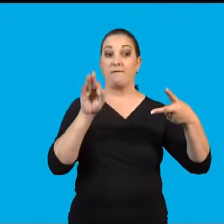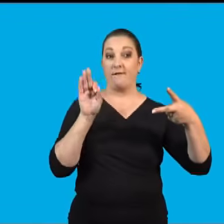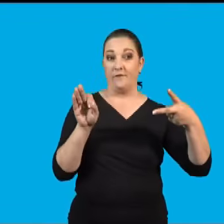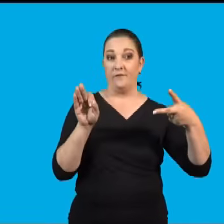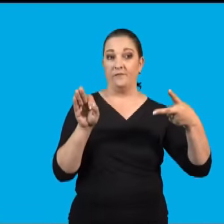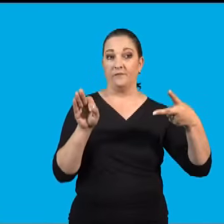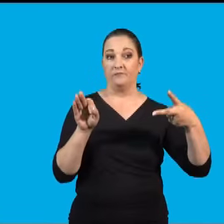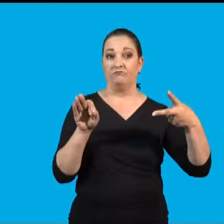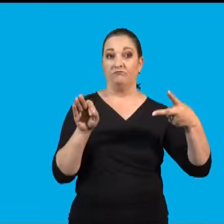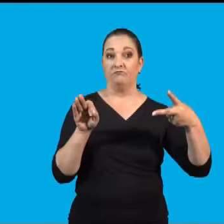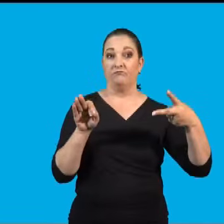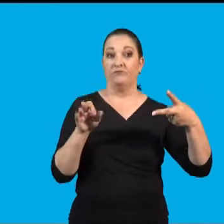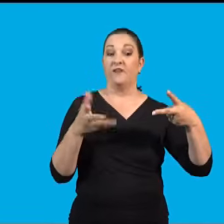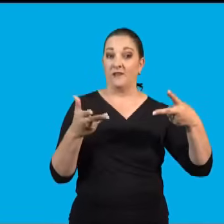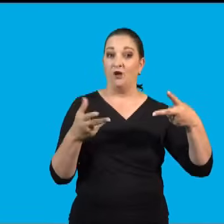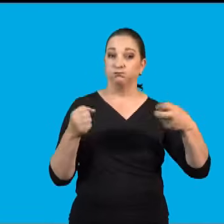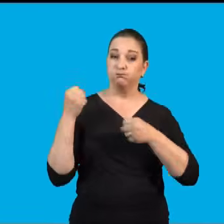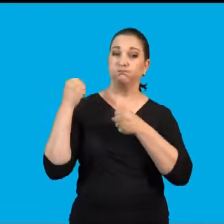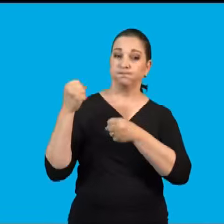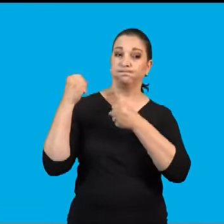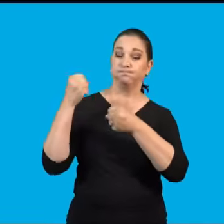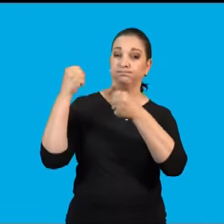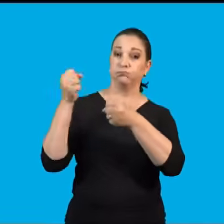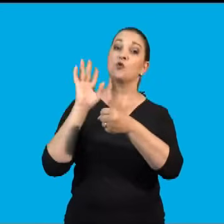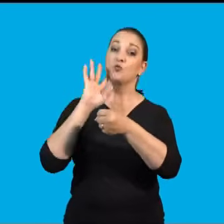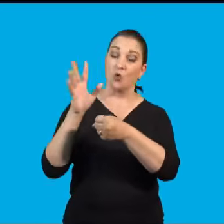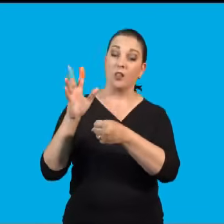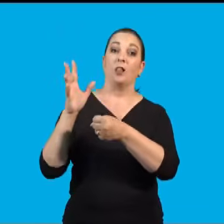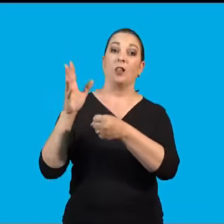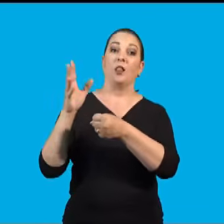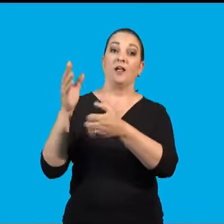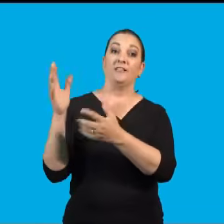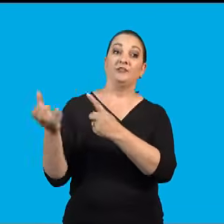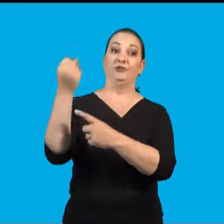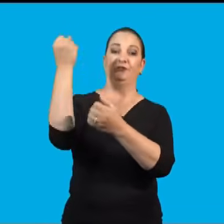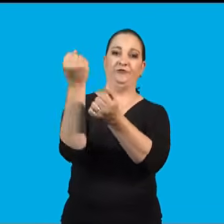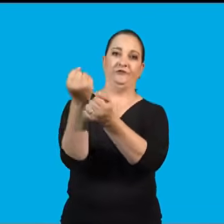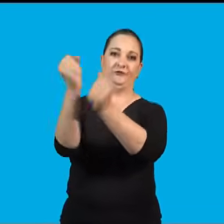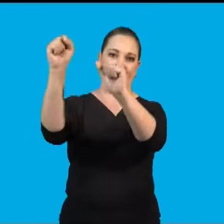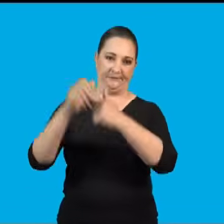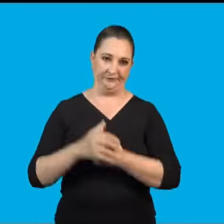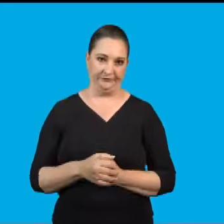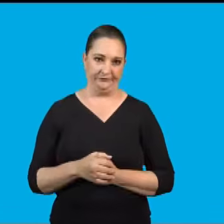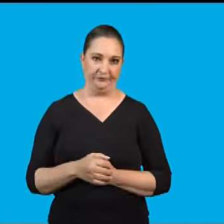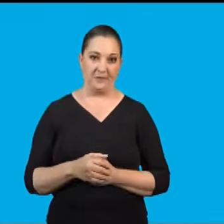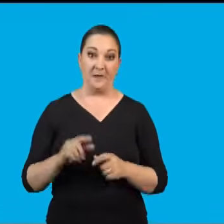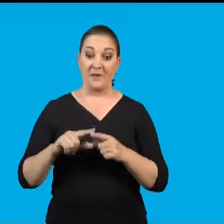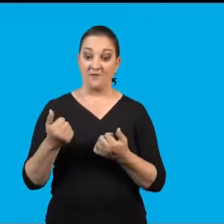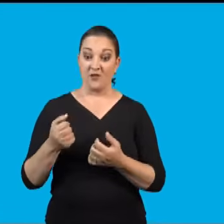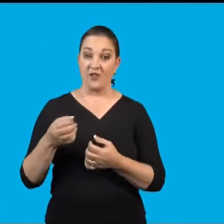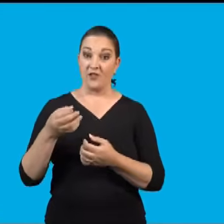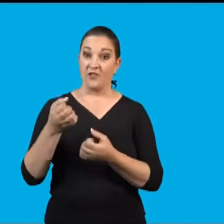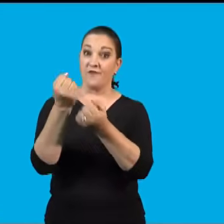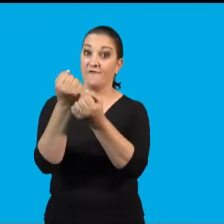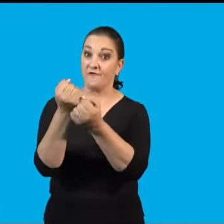be the UDF would, through protest action, achieve freedom. Now you can see that